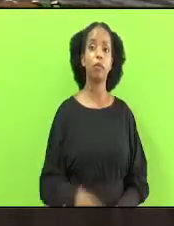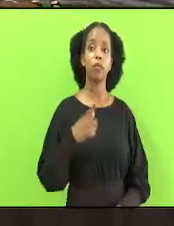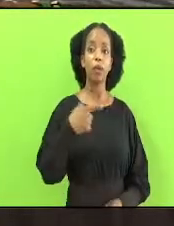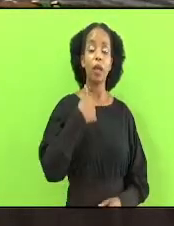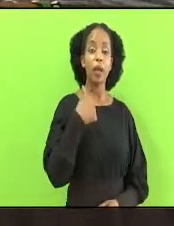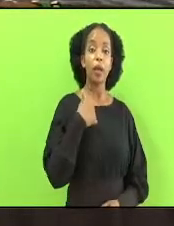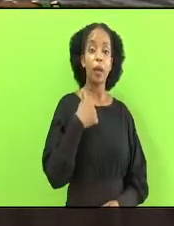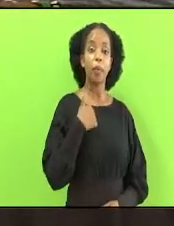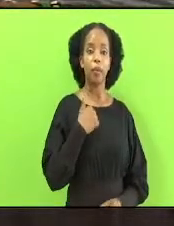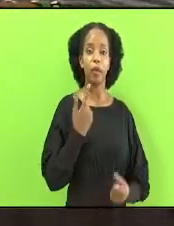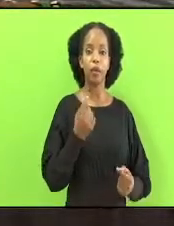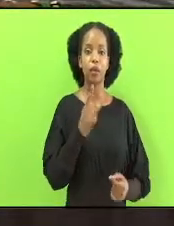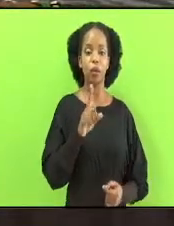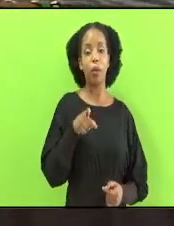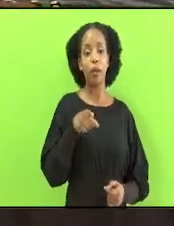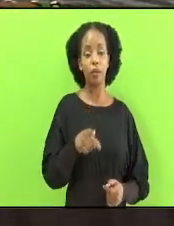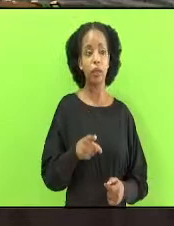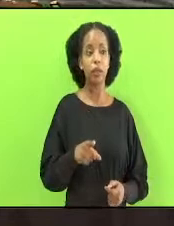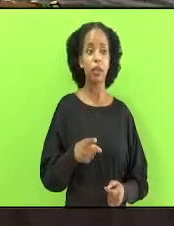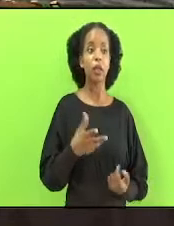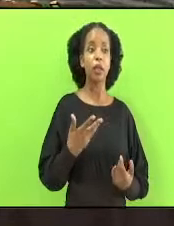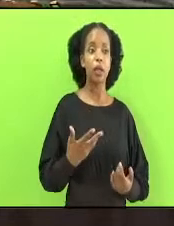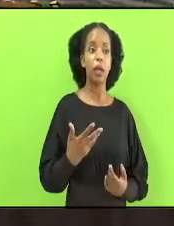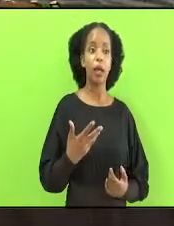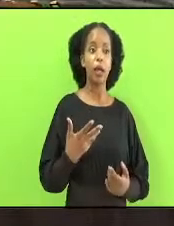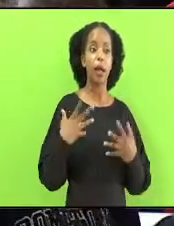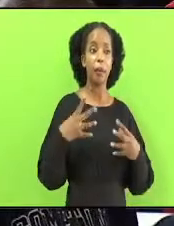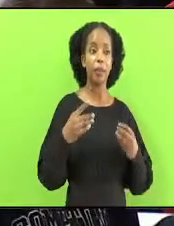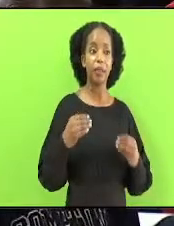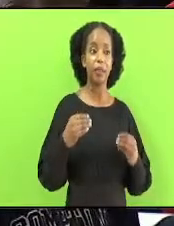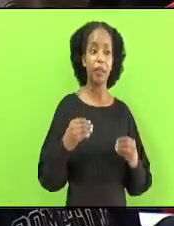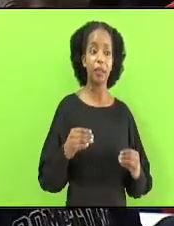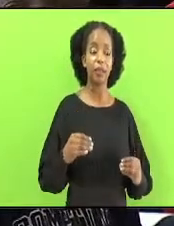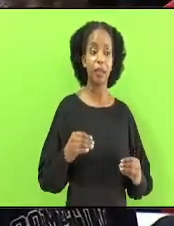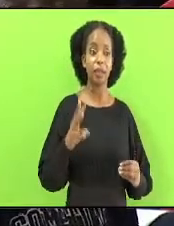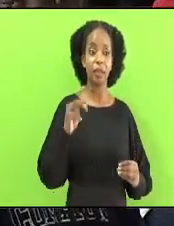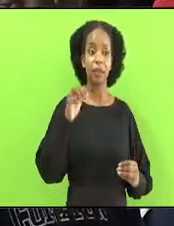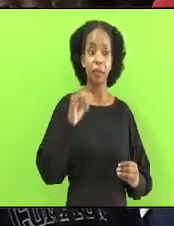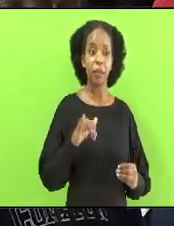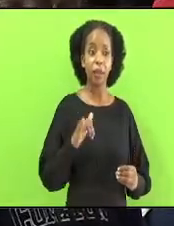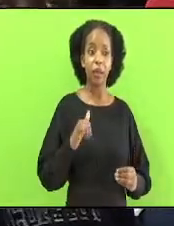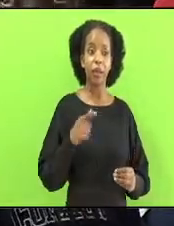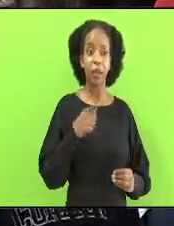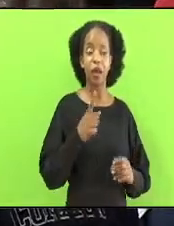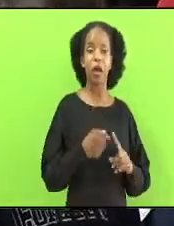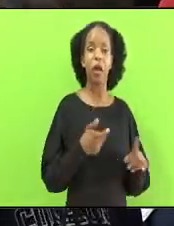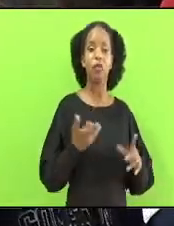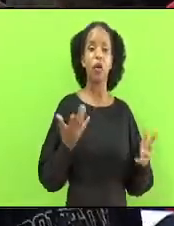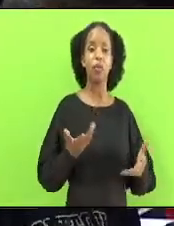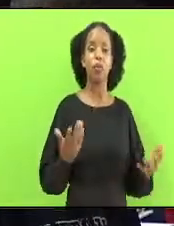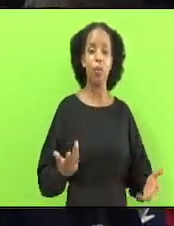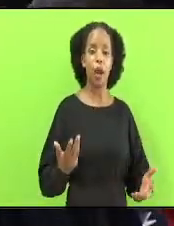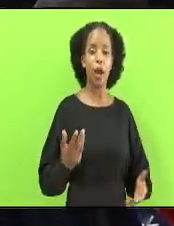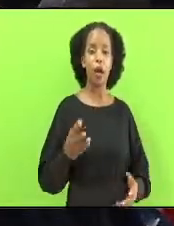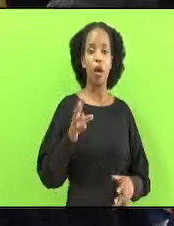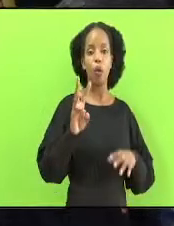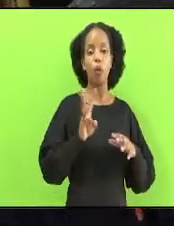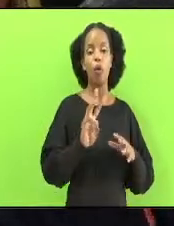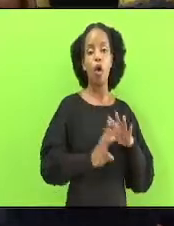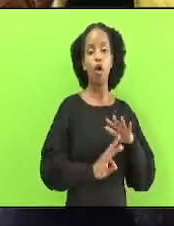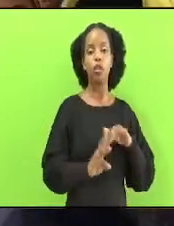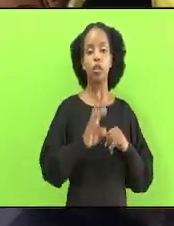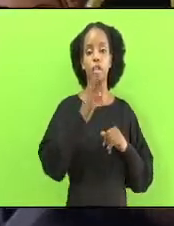flay wa 20. Come again? Business flay ko masipaleng wa ditsobotla ko 20. I come from the Zobotla,